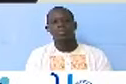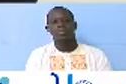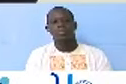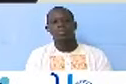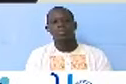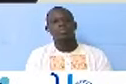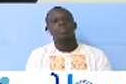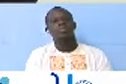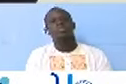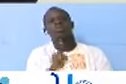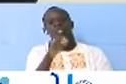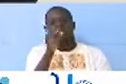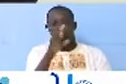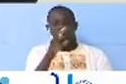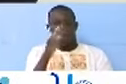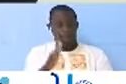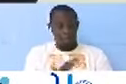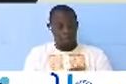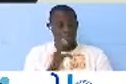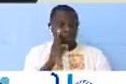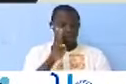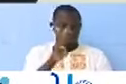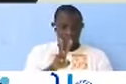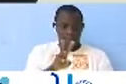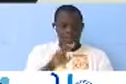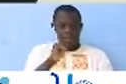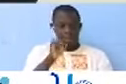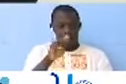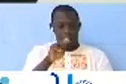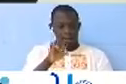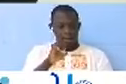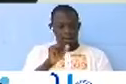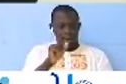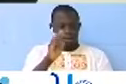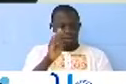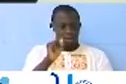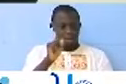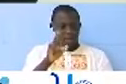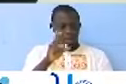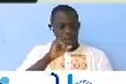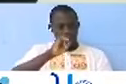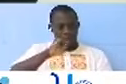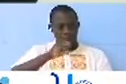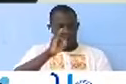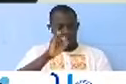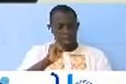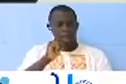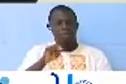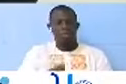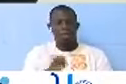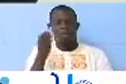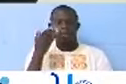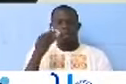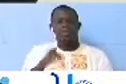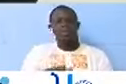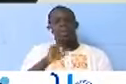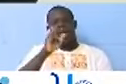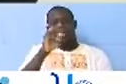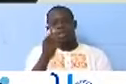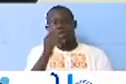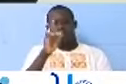saw Ensa Baji, former IGP. Yeah, for ko Ensa Baji je mayaron ko atelam nun police wala nyaton ko